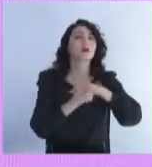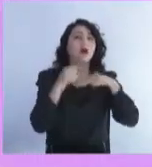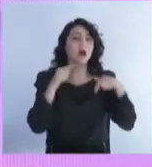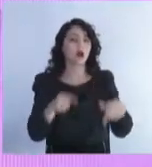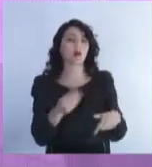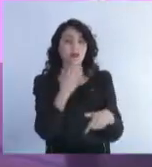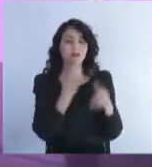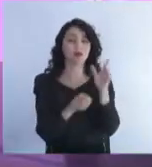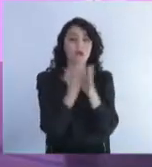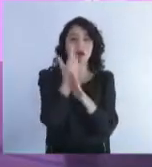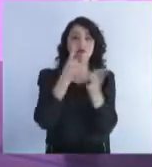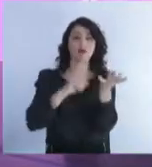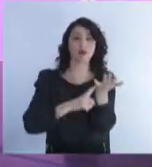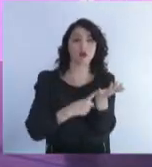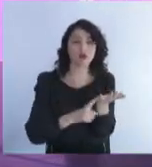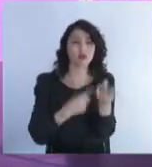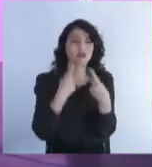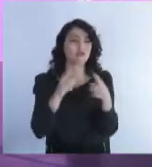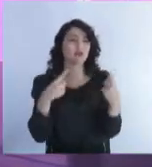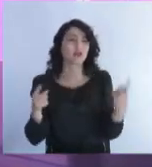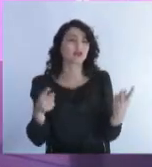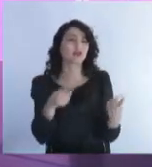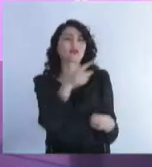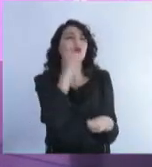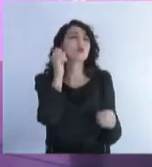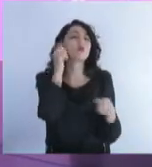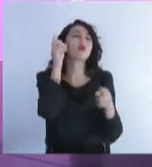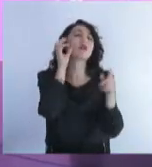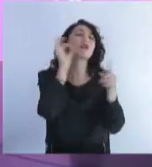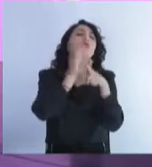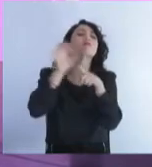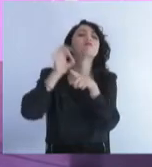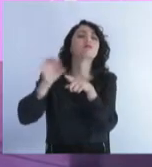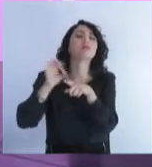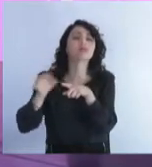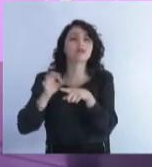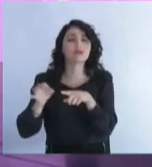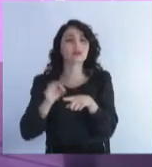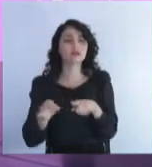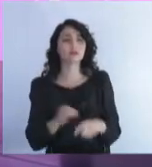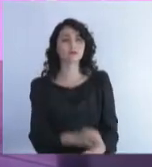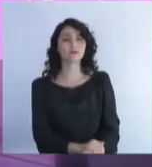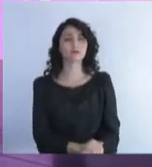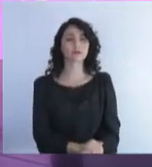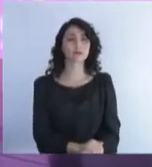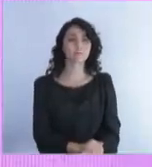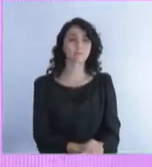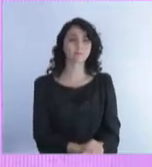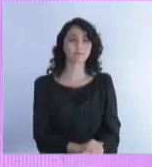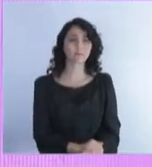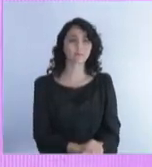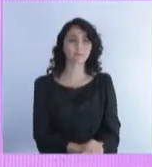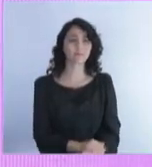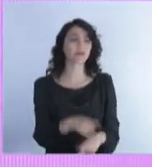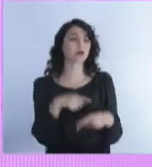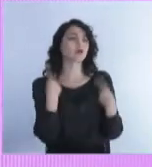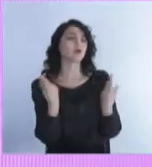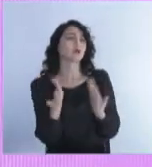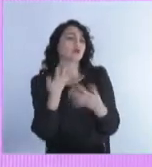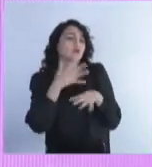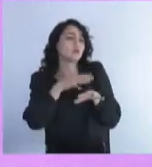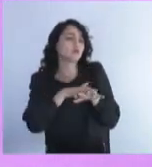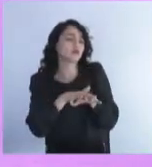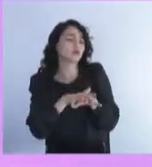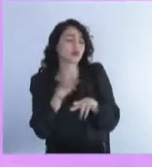revolution. What could you recommend us to be better adapt to this situation and